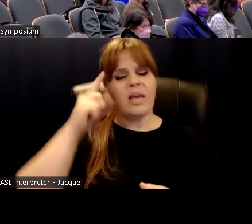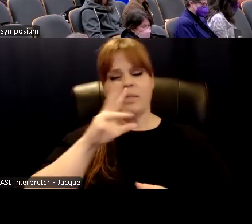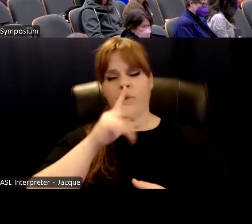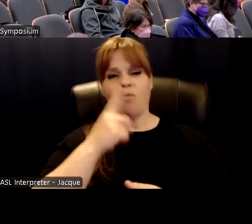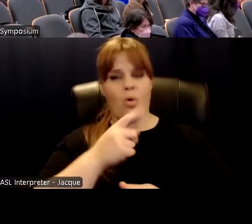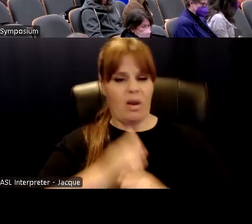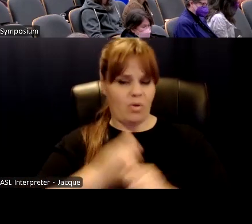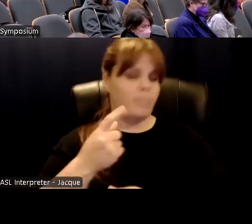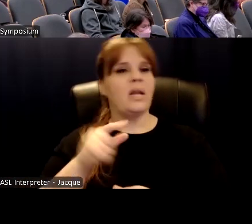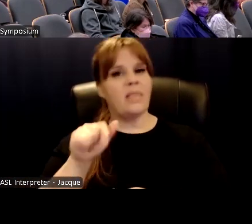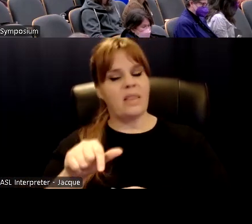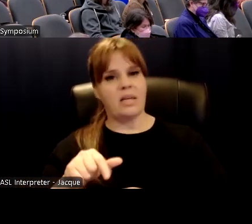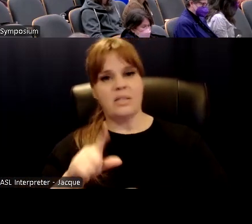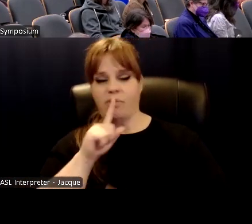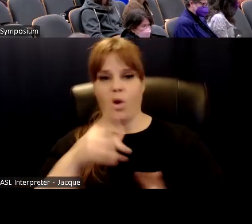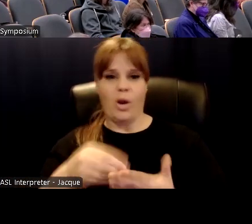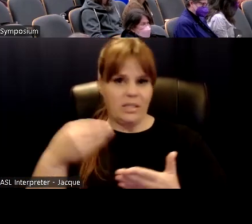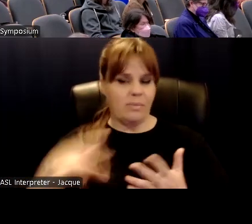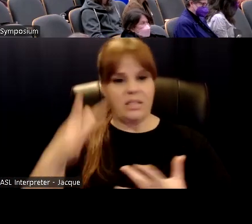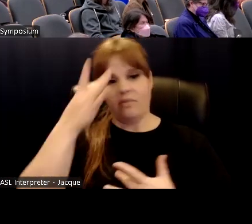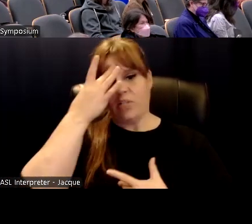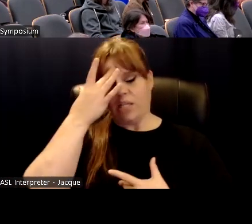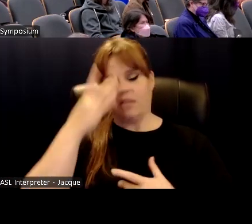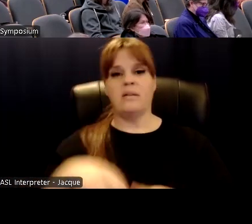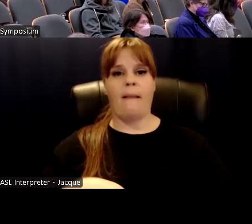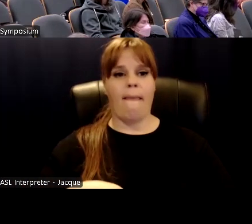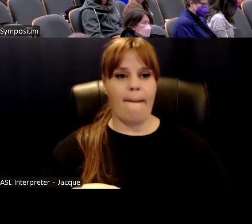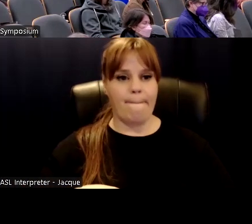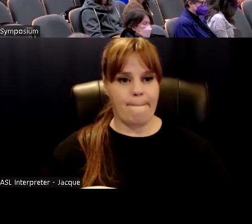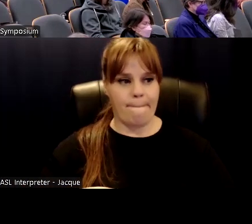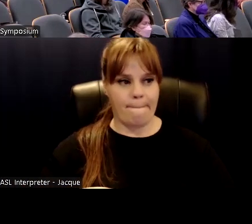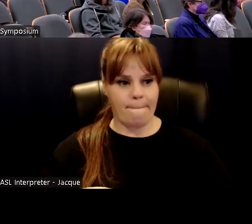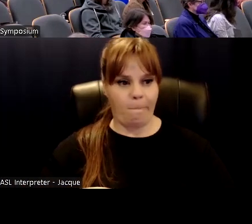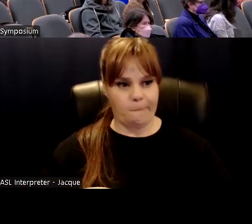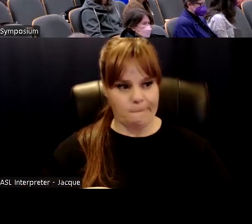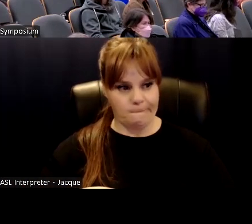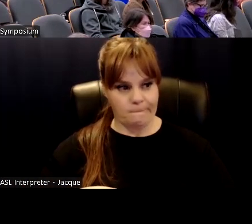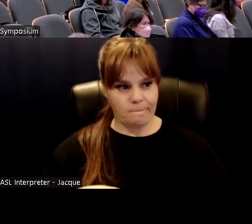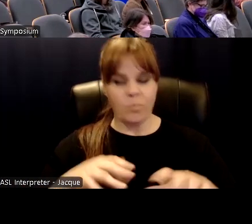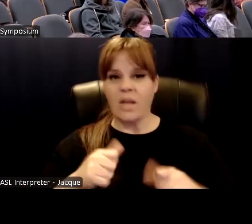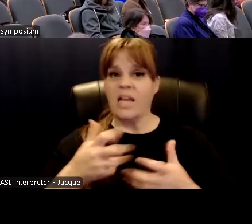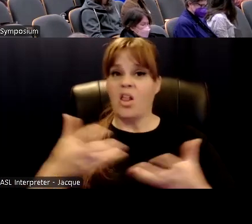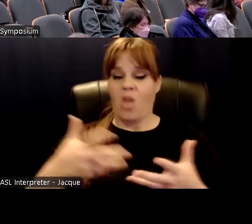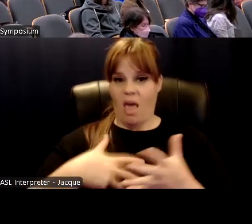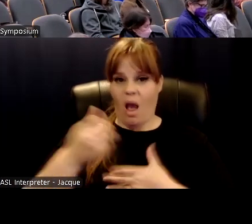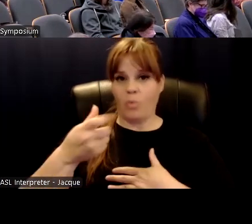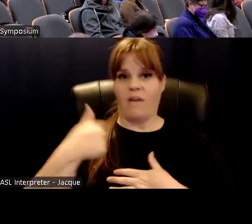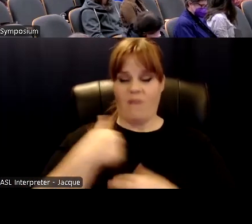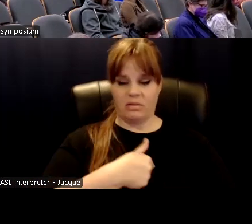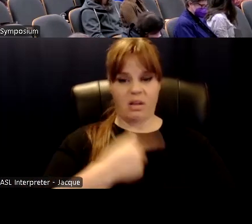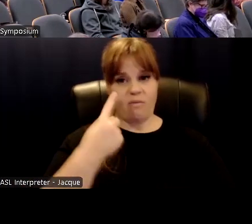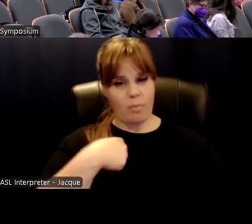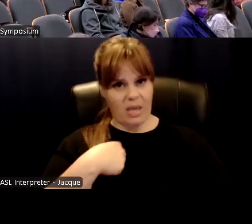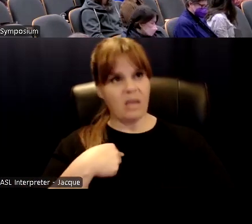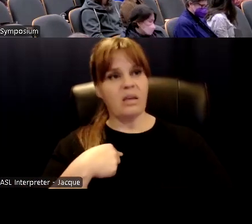this is a very expensive disease. I mean, it's taken a lot out of us. For me, COVID